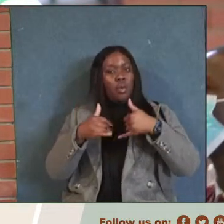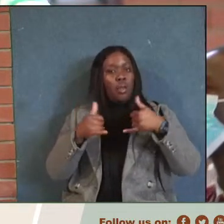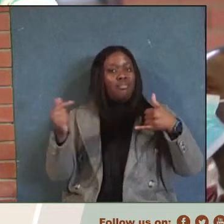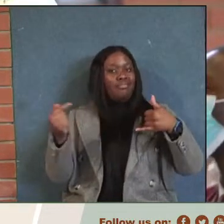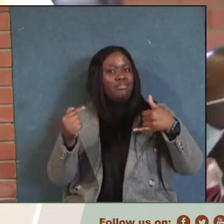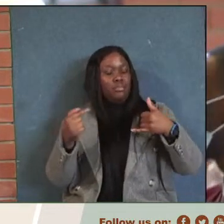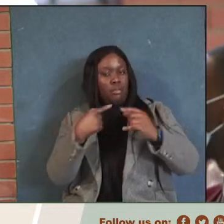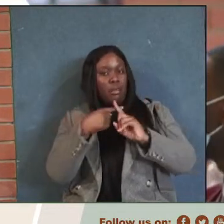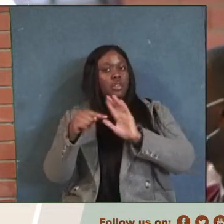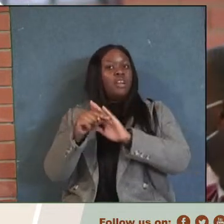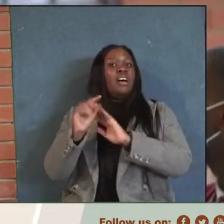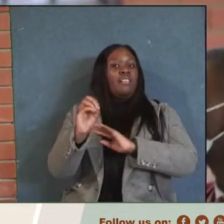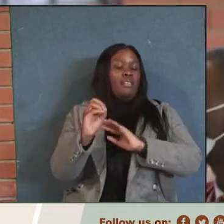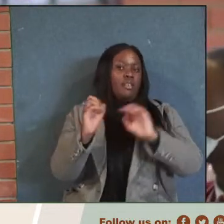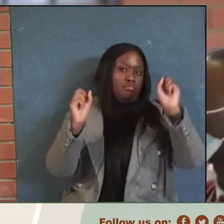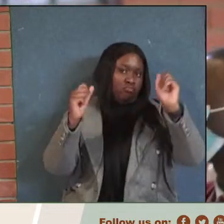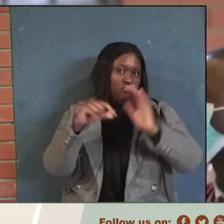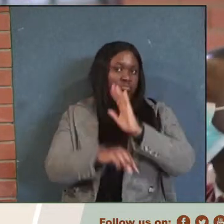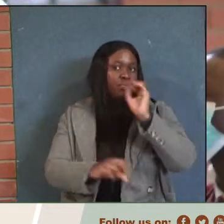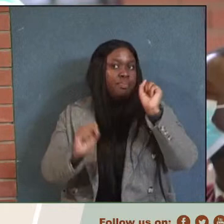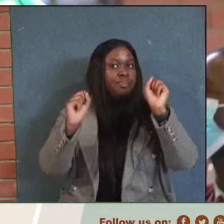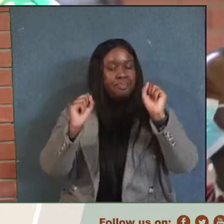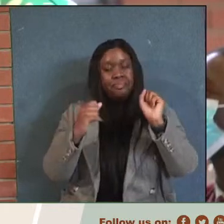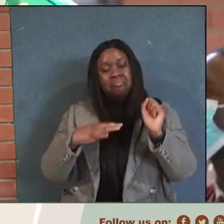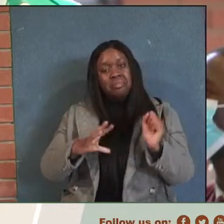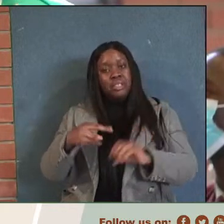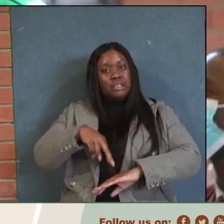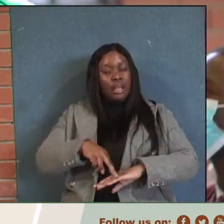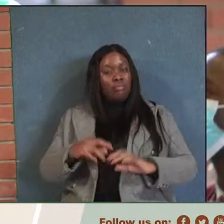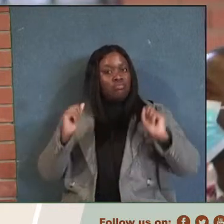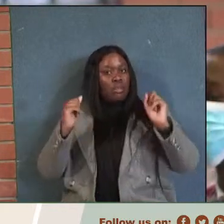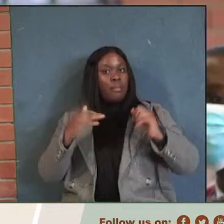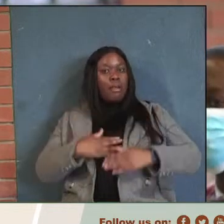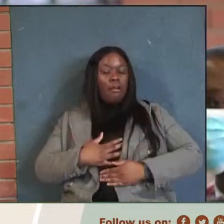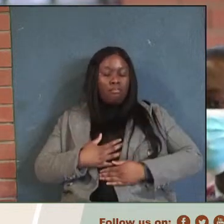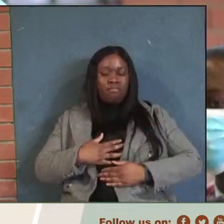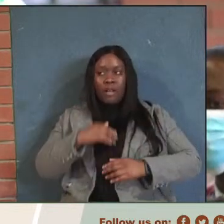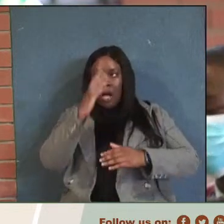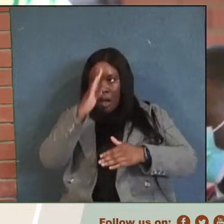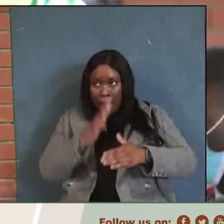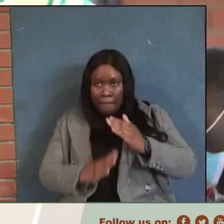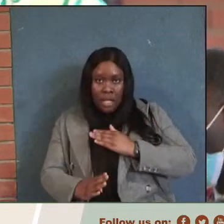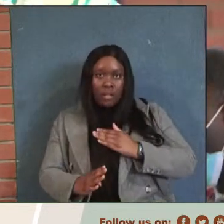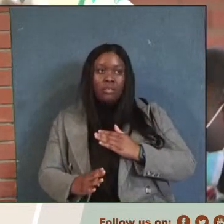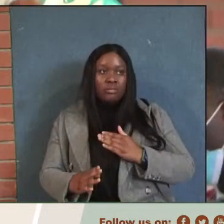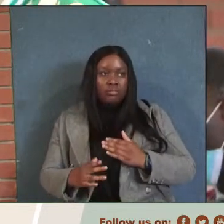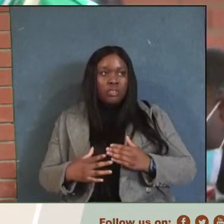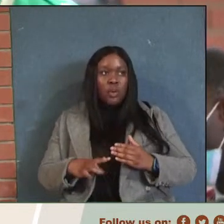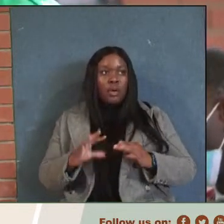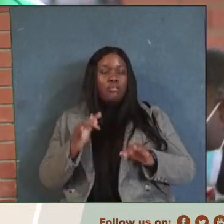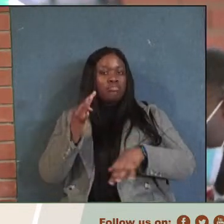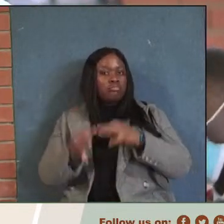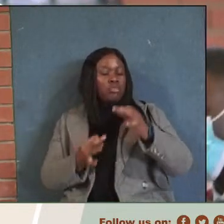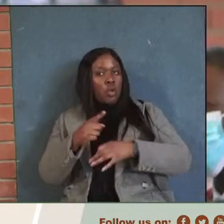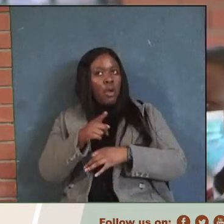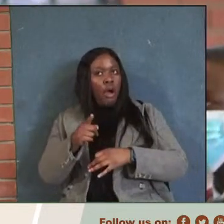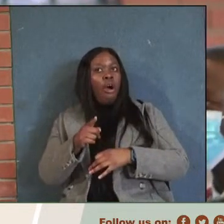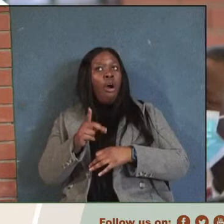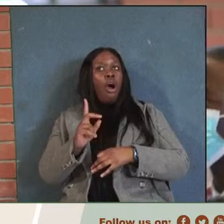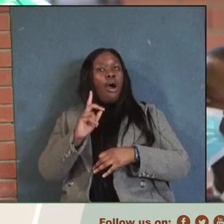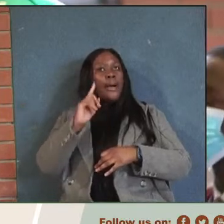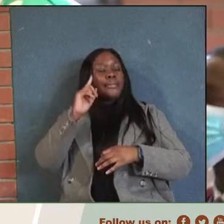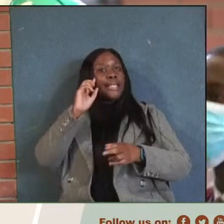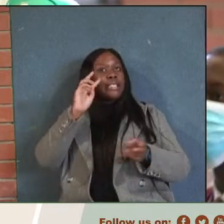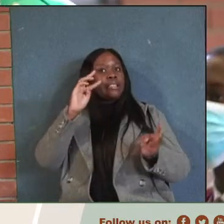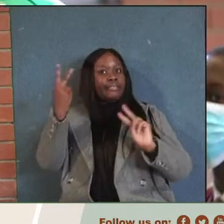of the online GDE applications. And I stand before you humbled and honored to deliver a speech that will ignite your minds and challenge your perceptions. For us